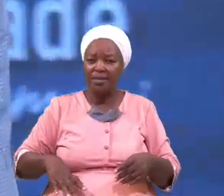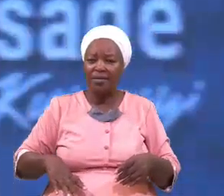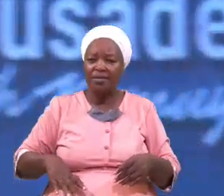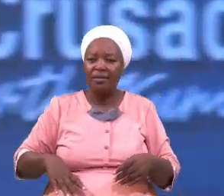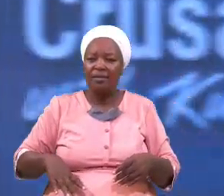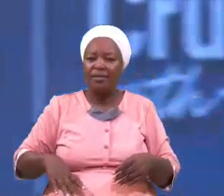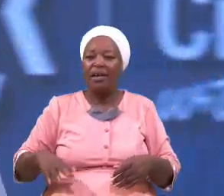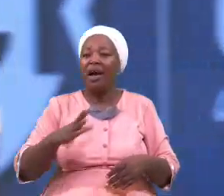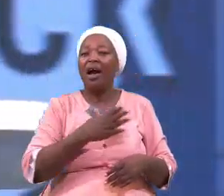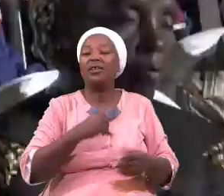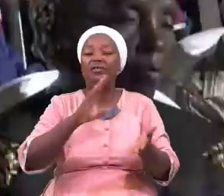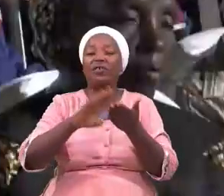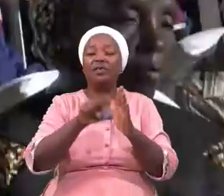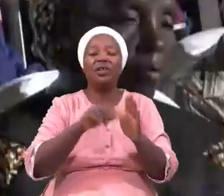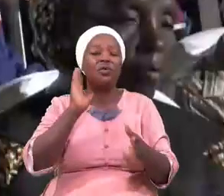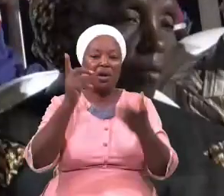and forgiveness will